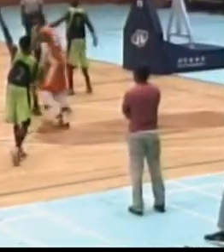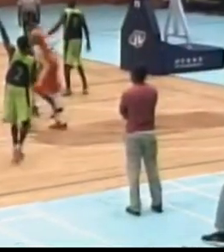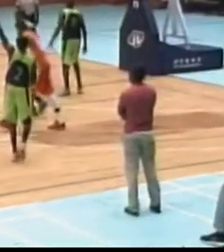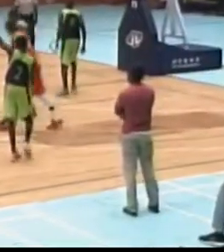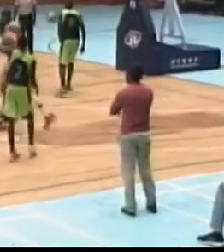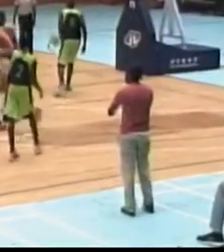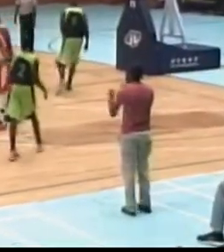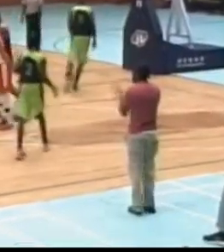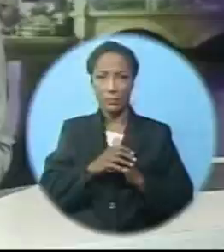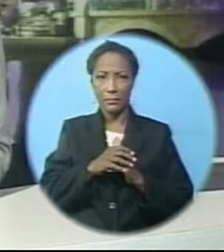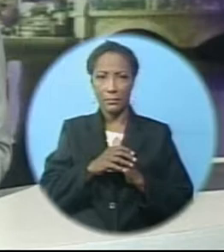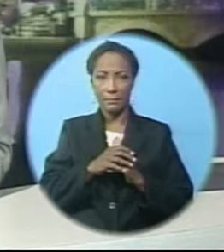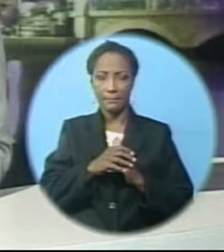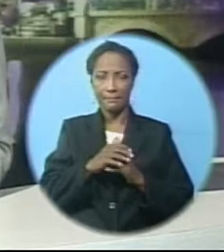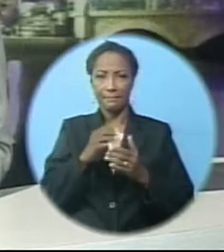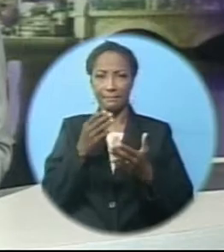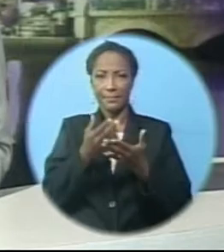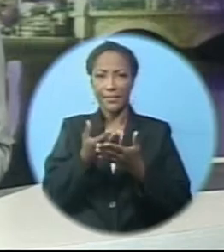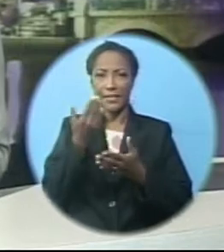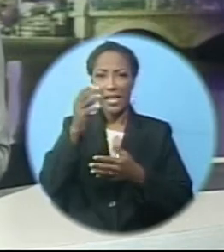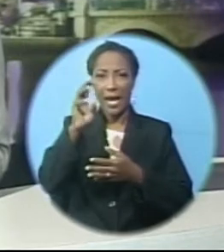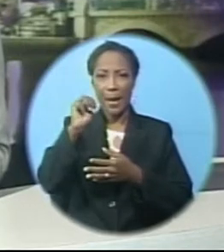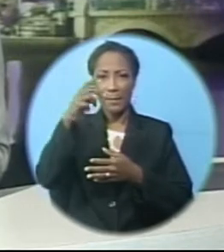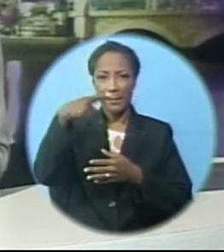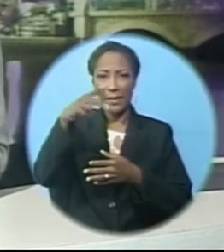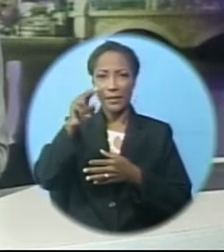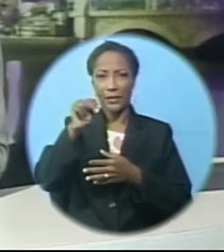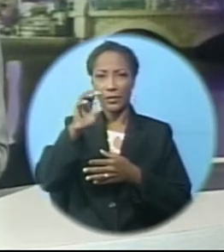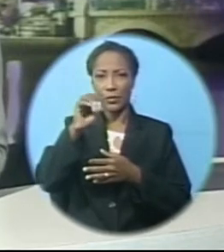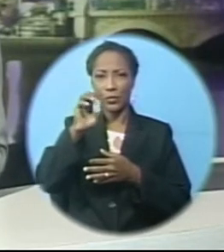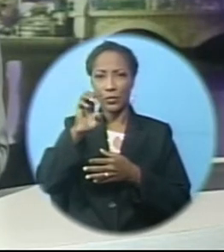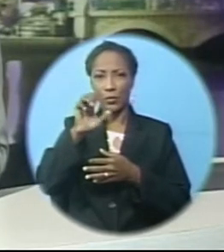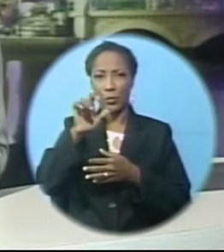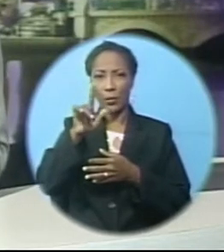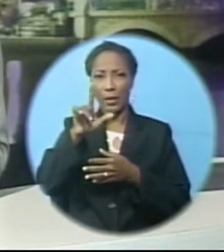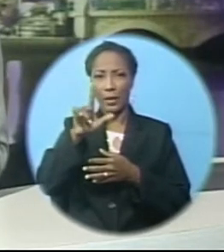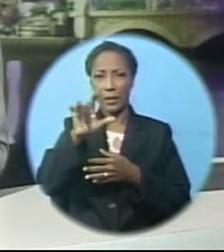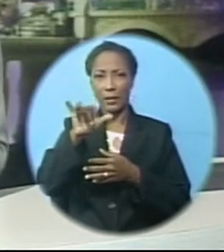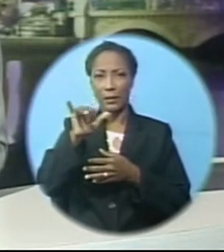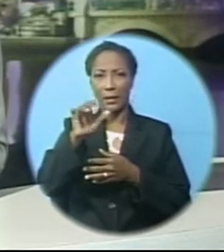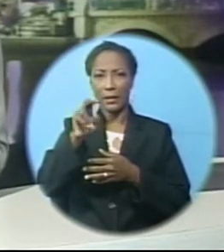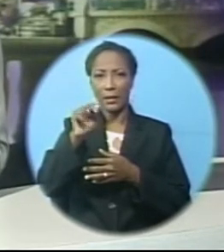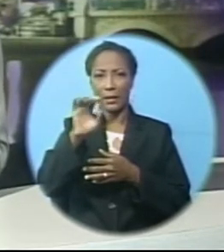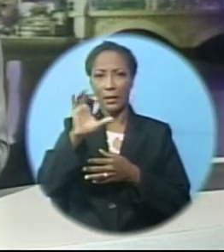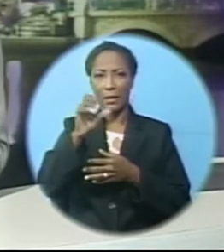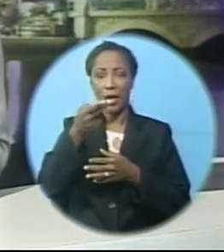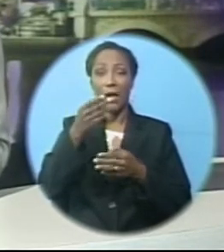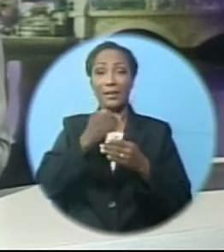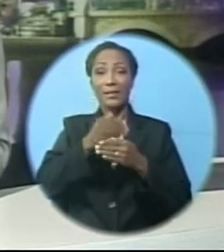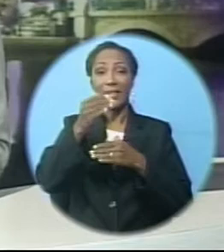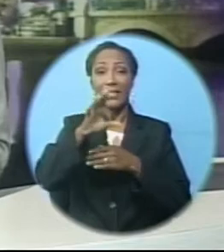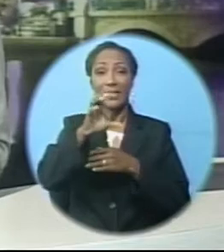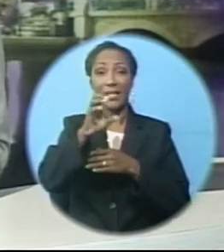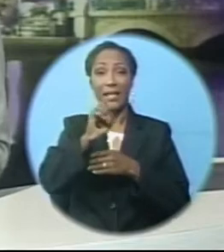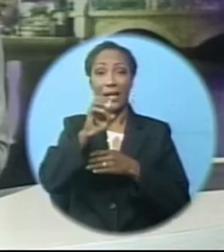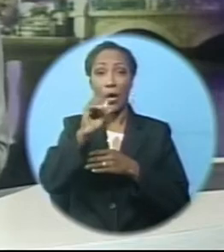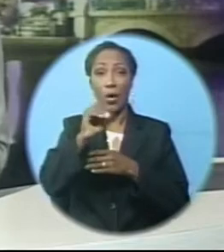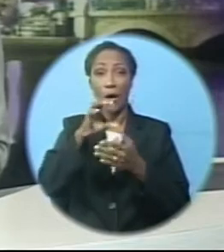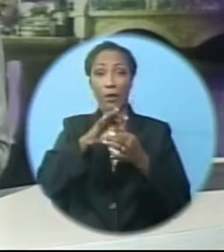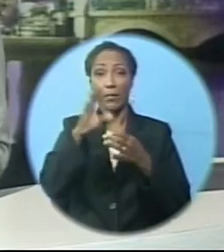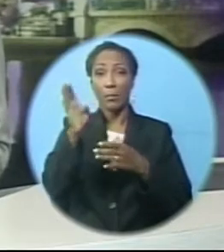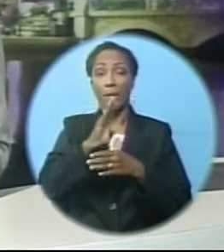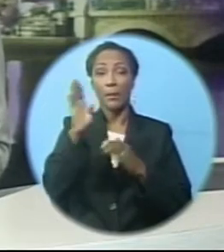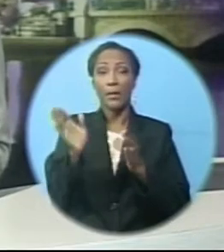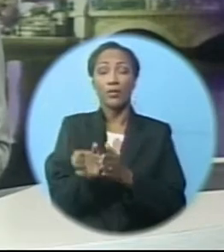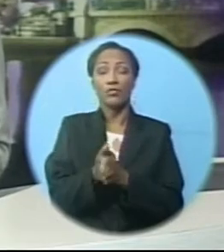67-58. Well, former MP Noel Lynch will be the next Chief Executive Officer of the Barbados Cricket